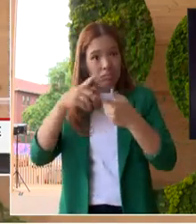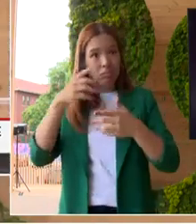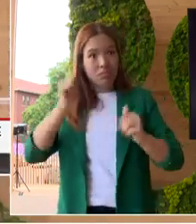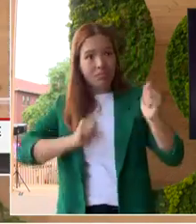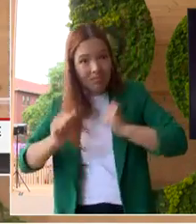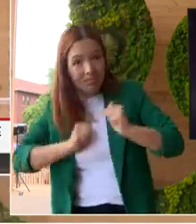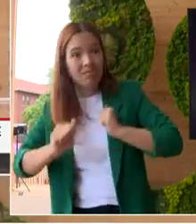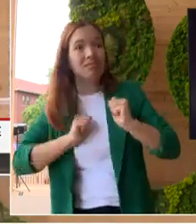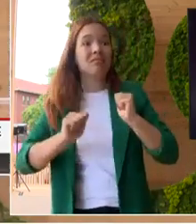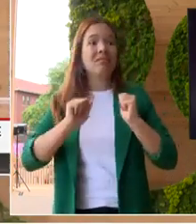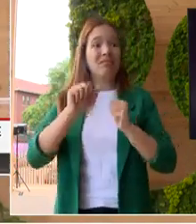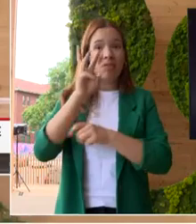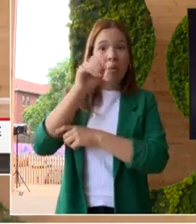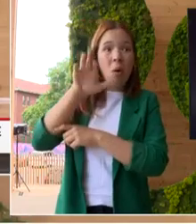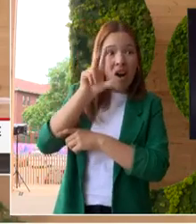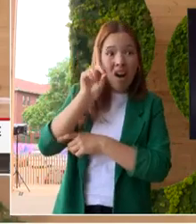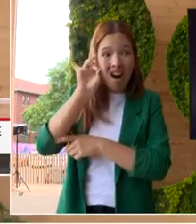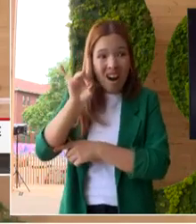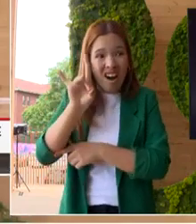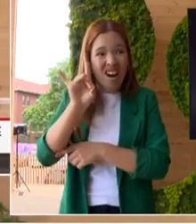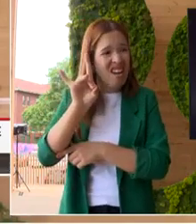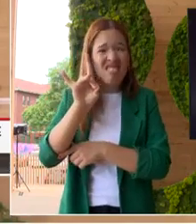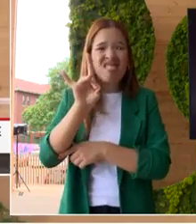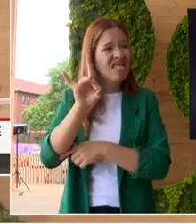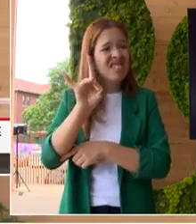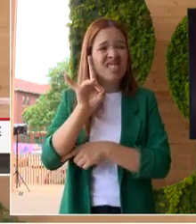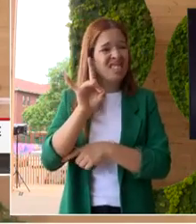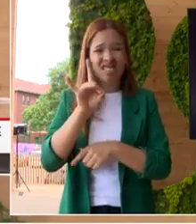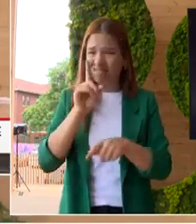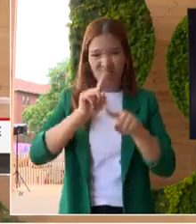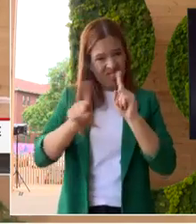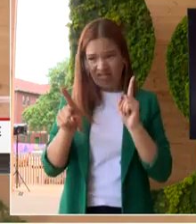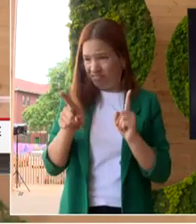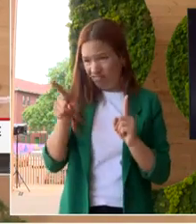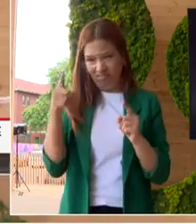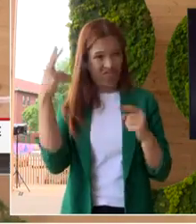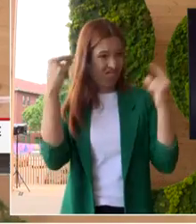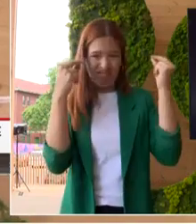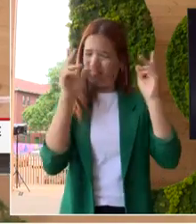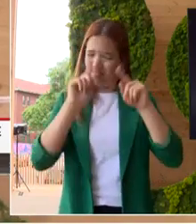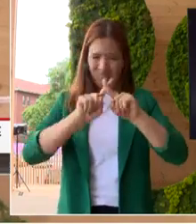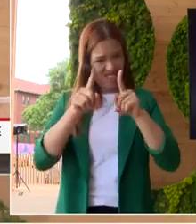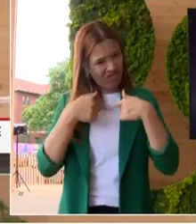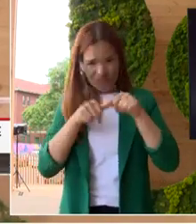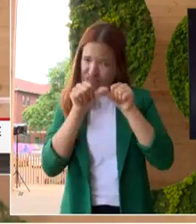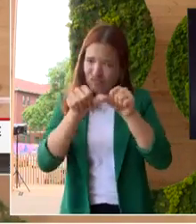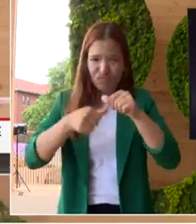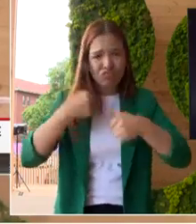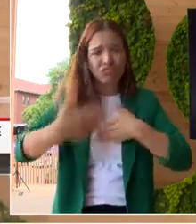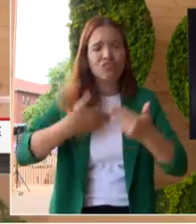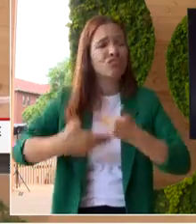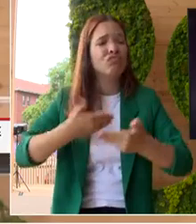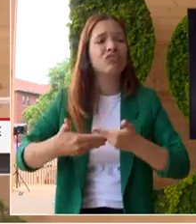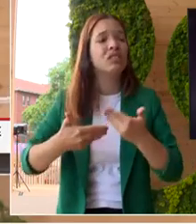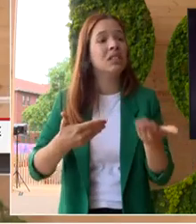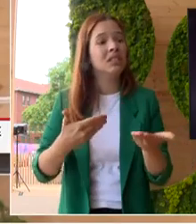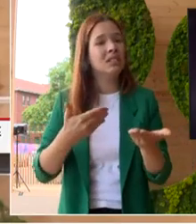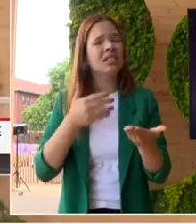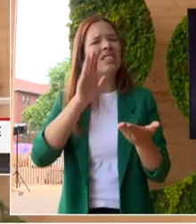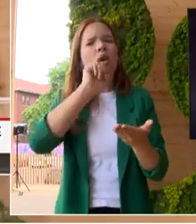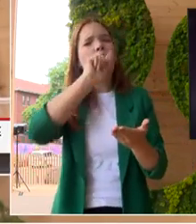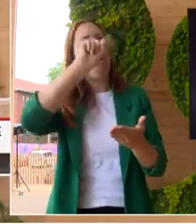We did it anyway. And now we are welcoming not only the Mystics, the